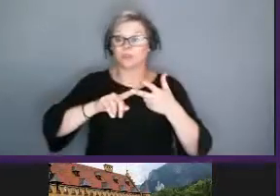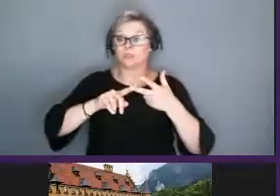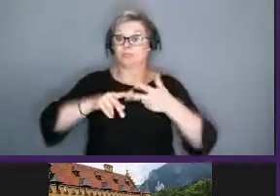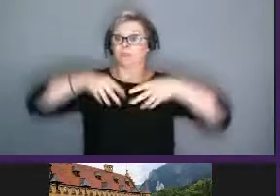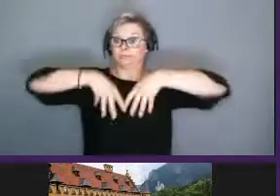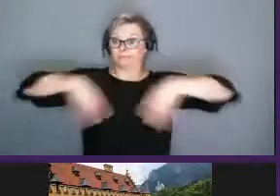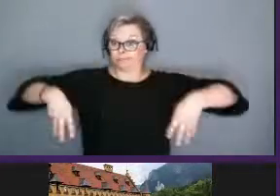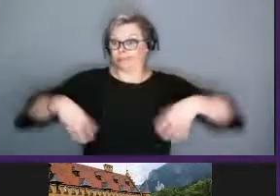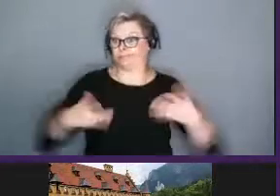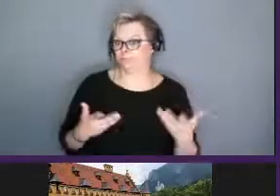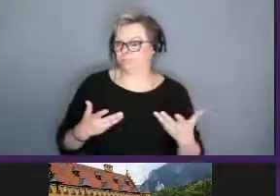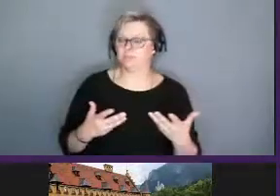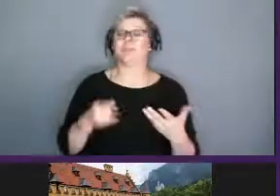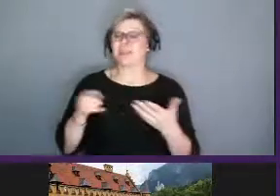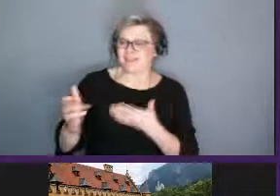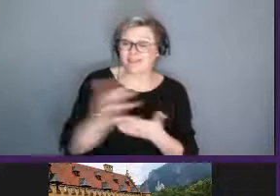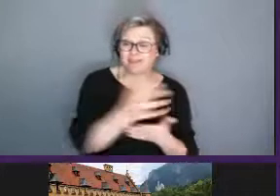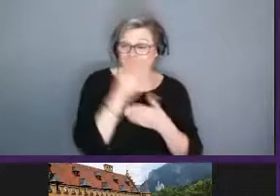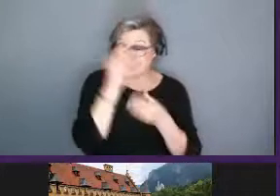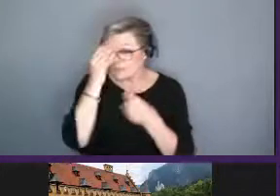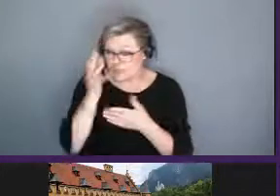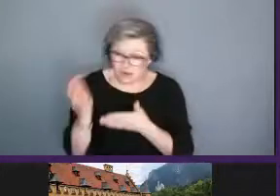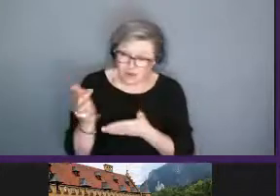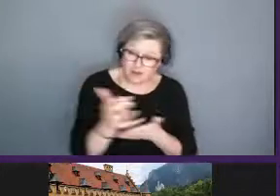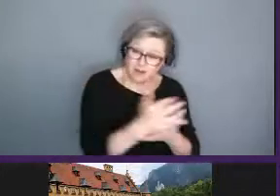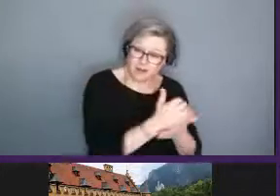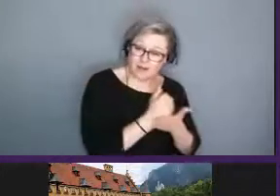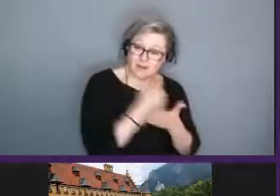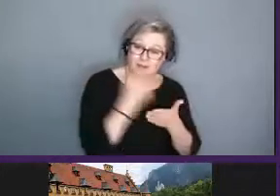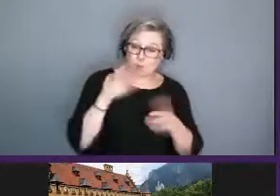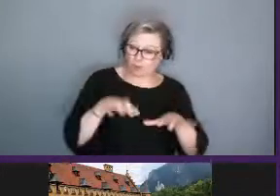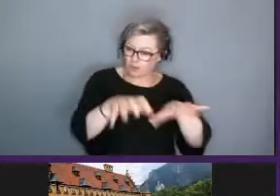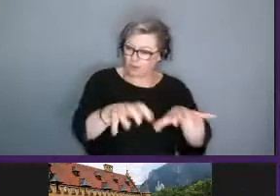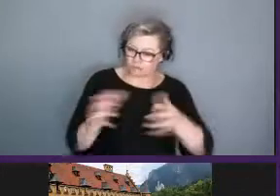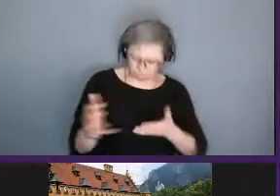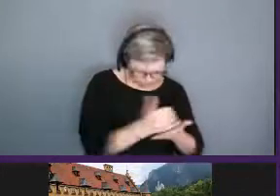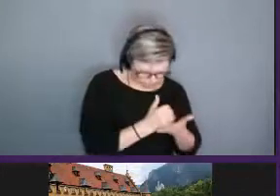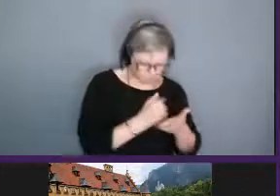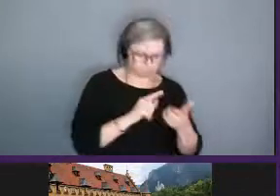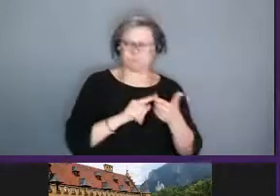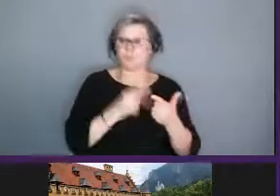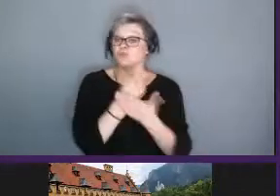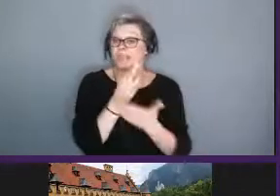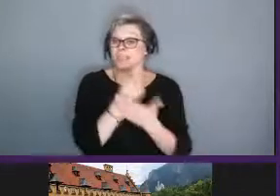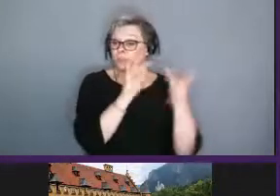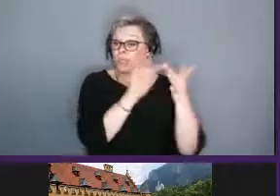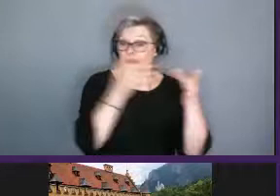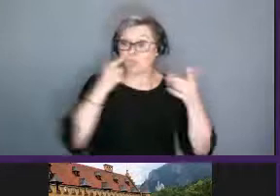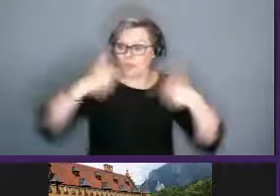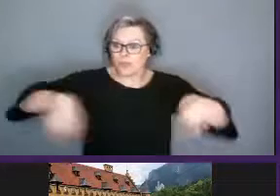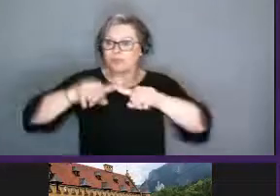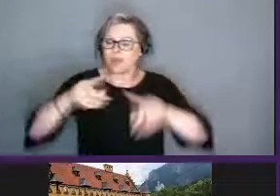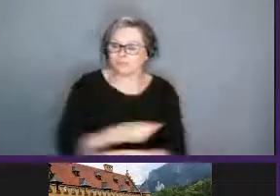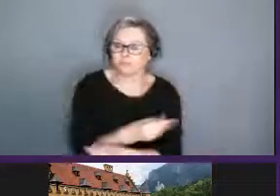Collect all of the information materials that you need for your audience members. Prepare a list of resource contacts for the audience. That's